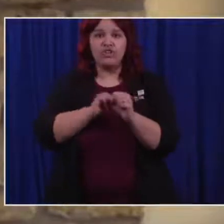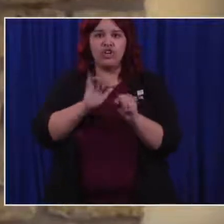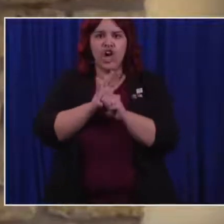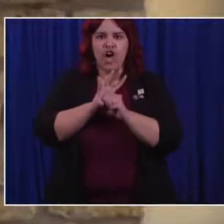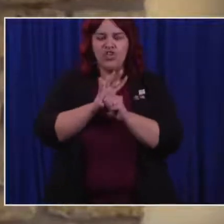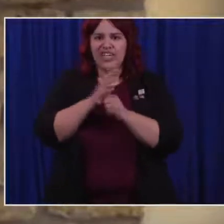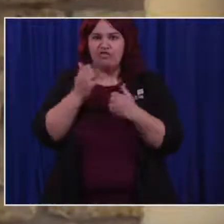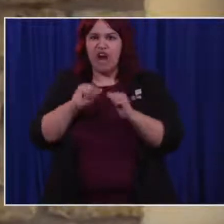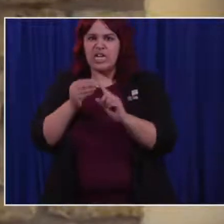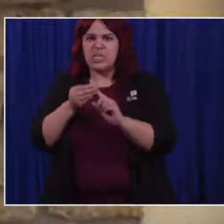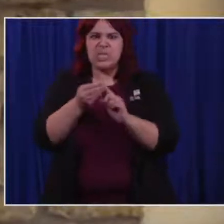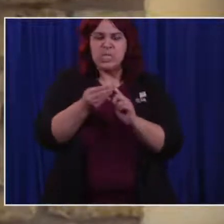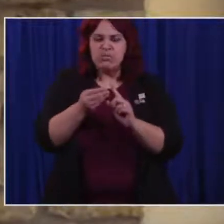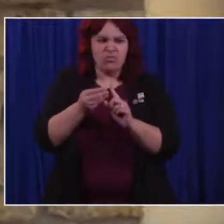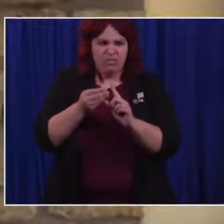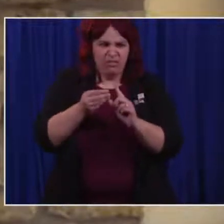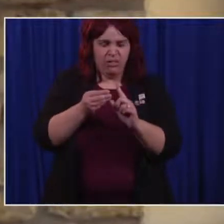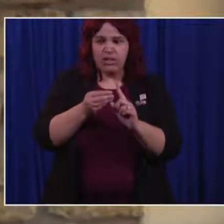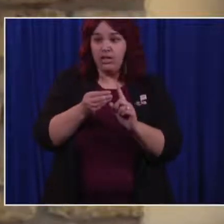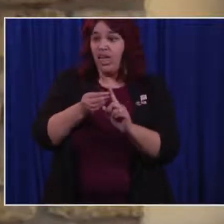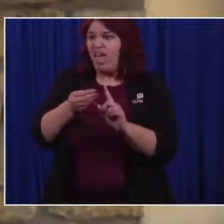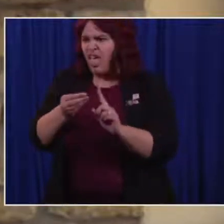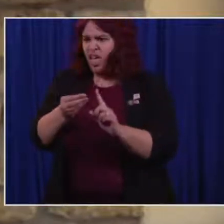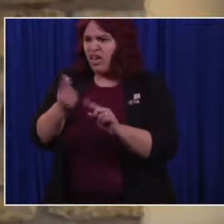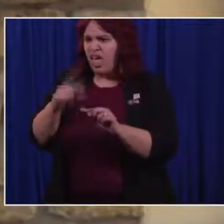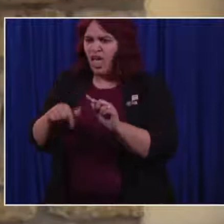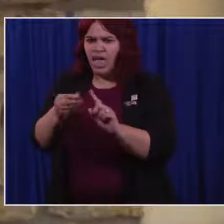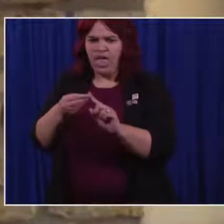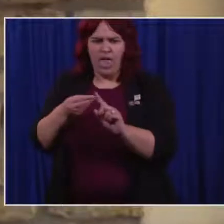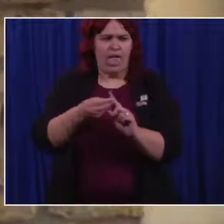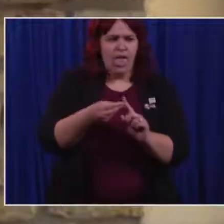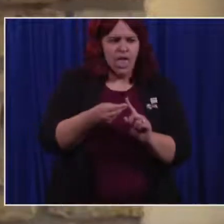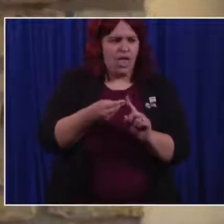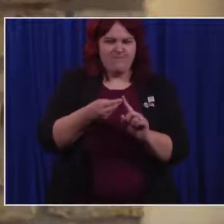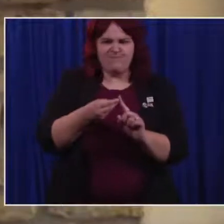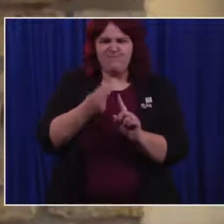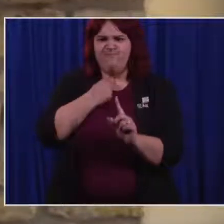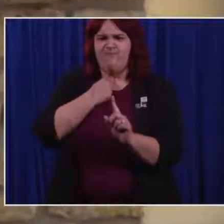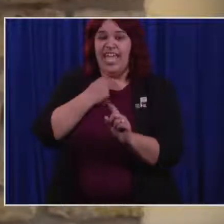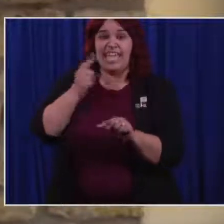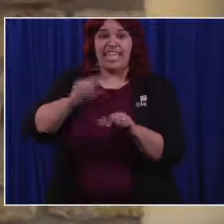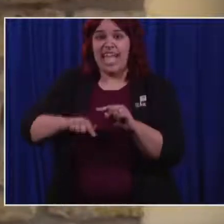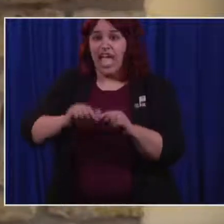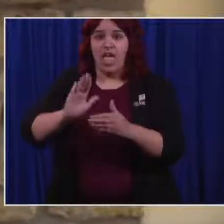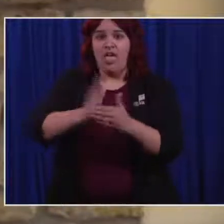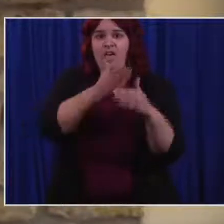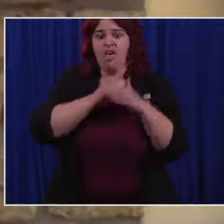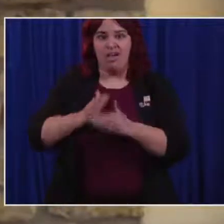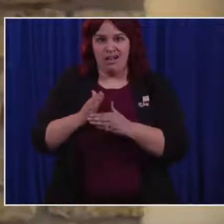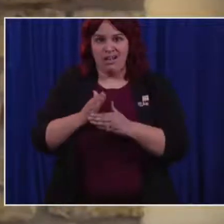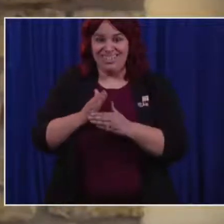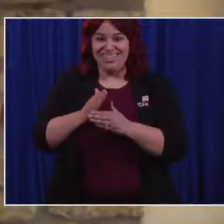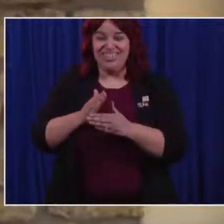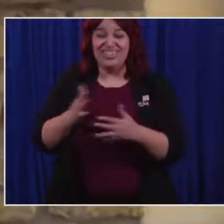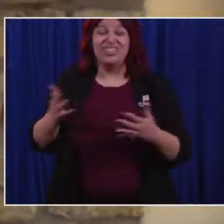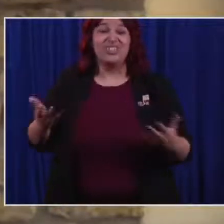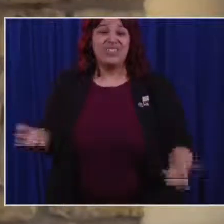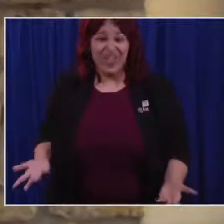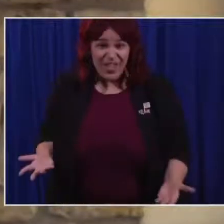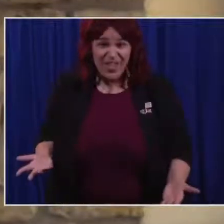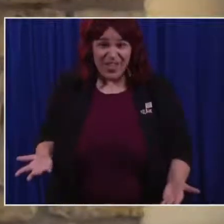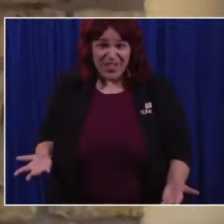virus to jump from one person to another. And so if we combine that